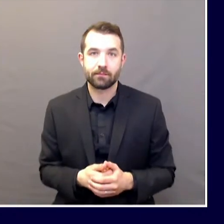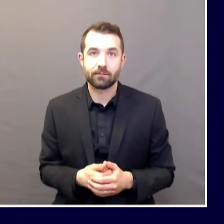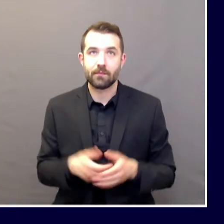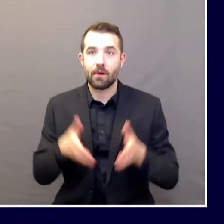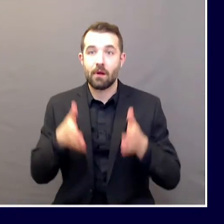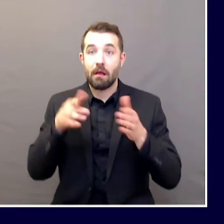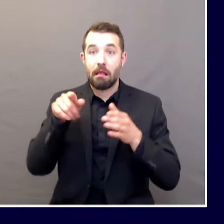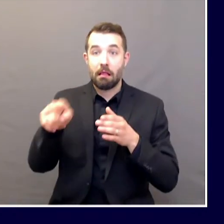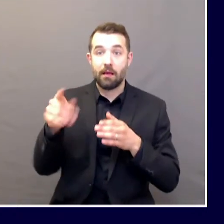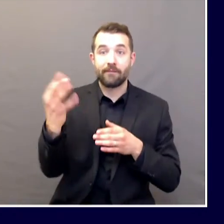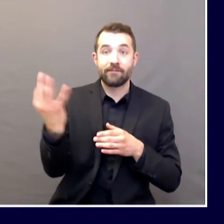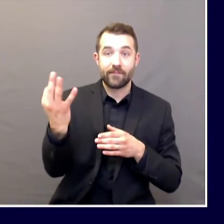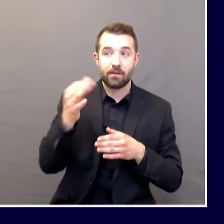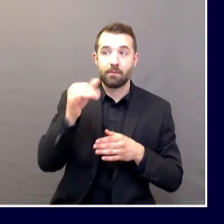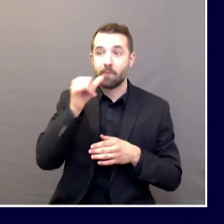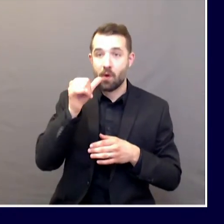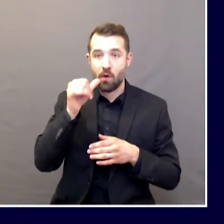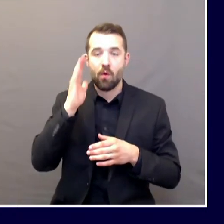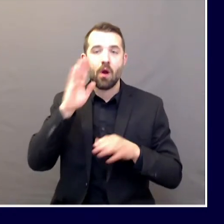but